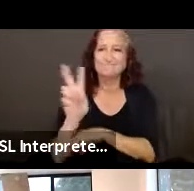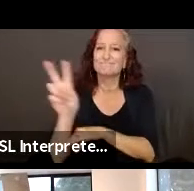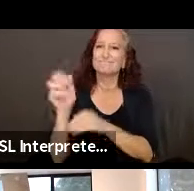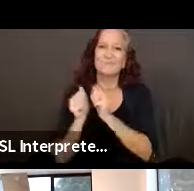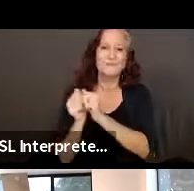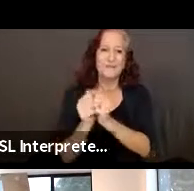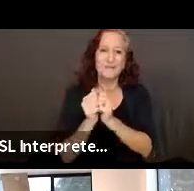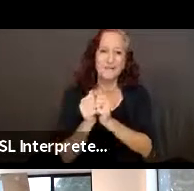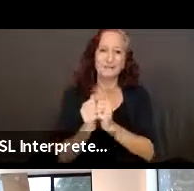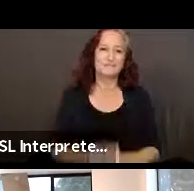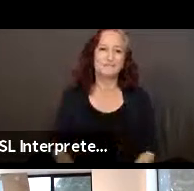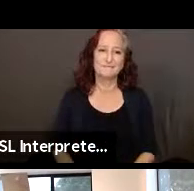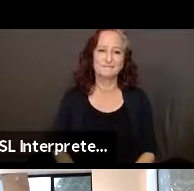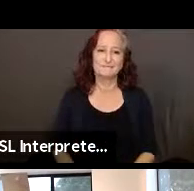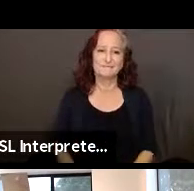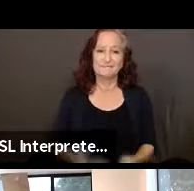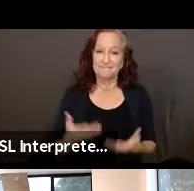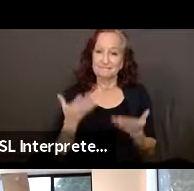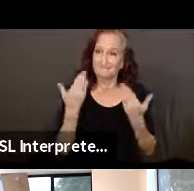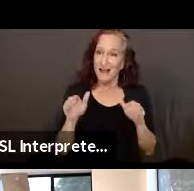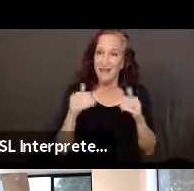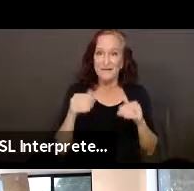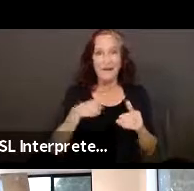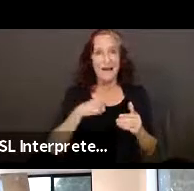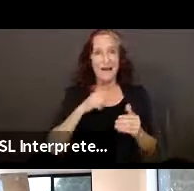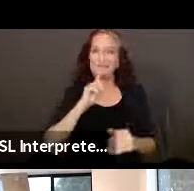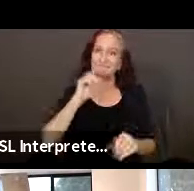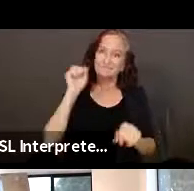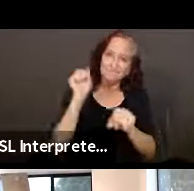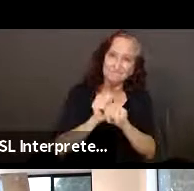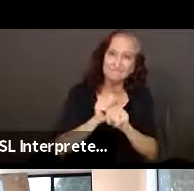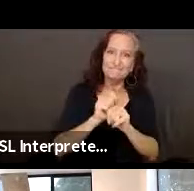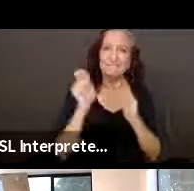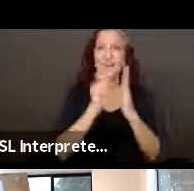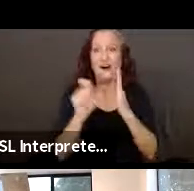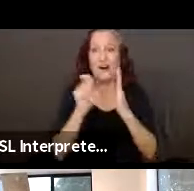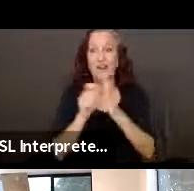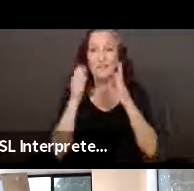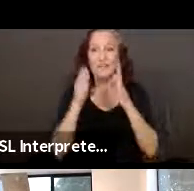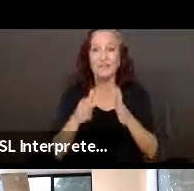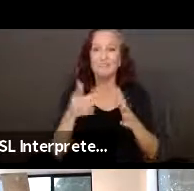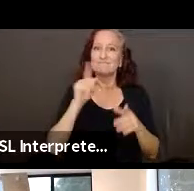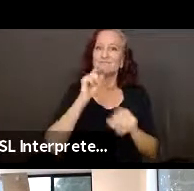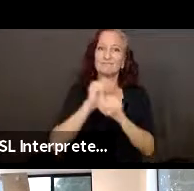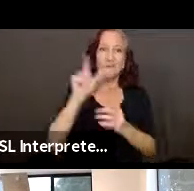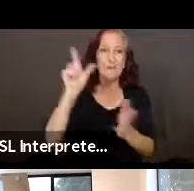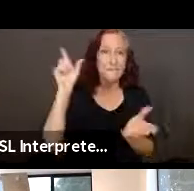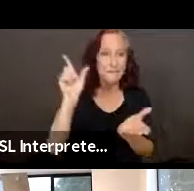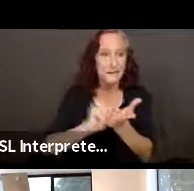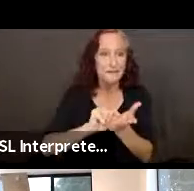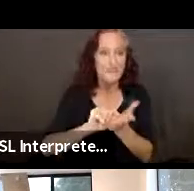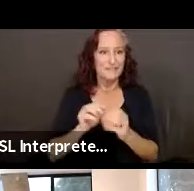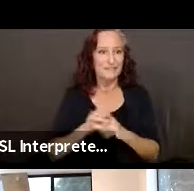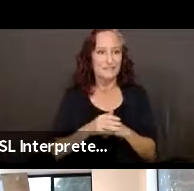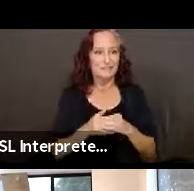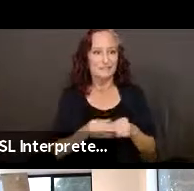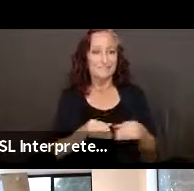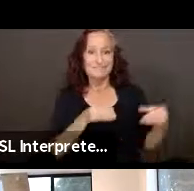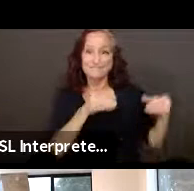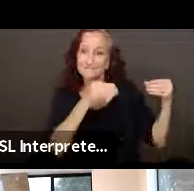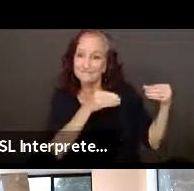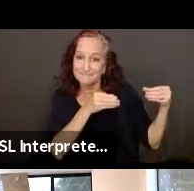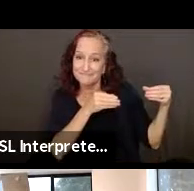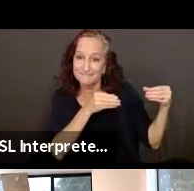I am officially a published author. Super excited. And yes, I know other people